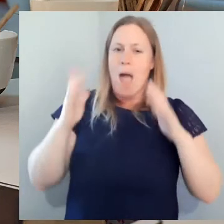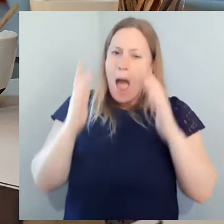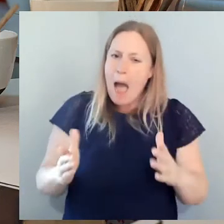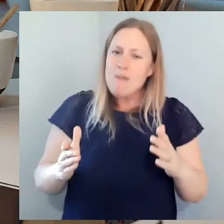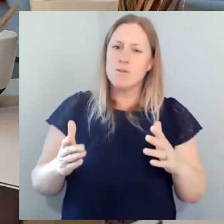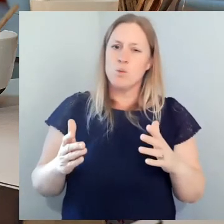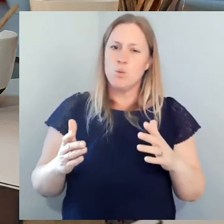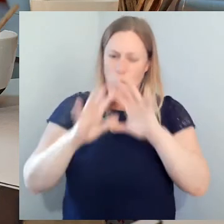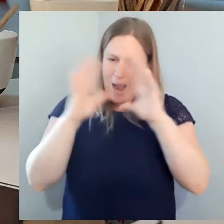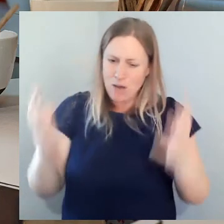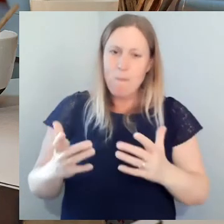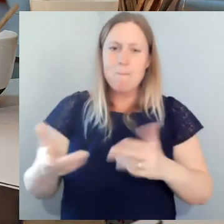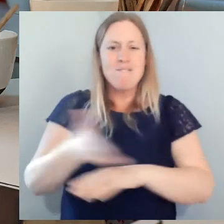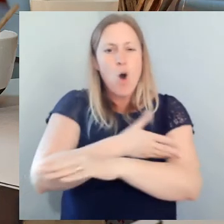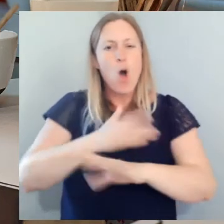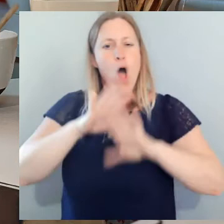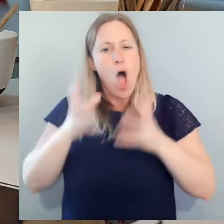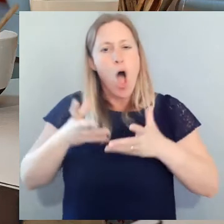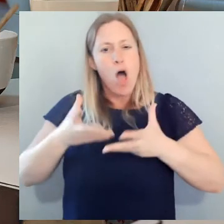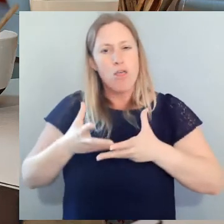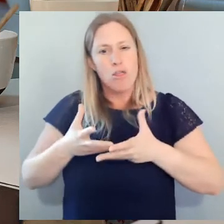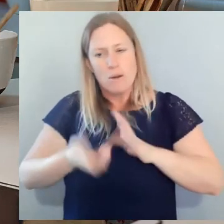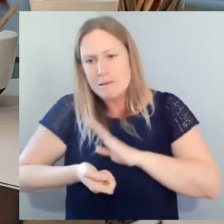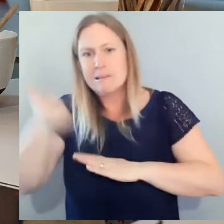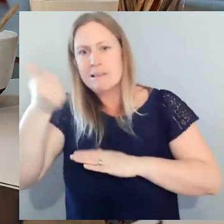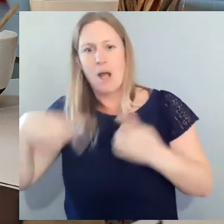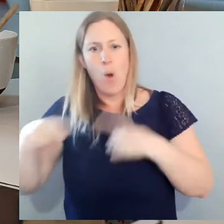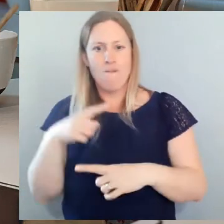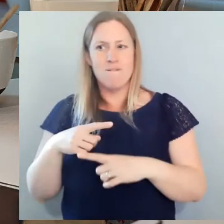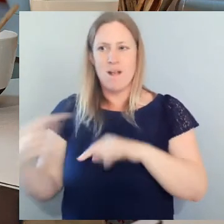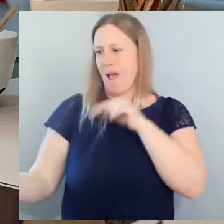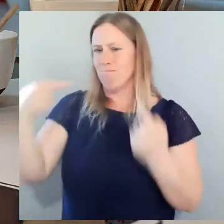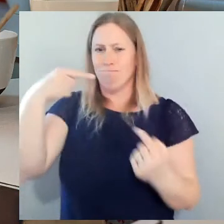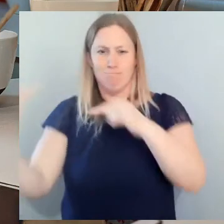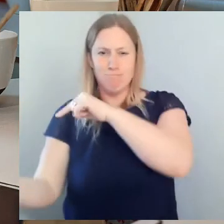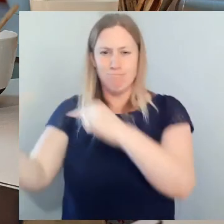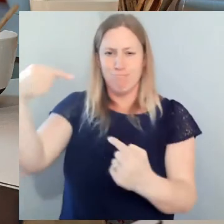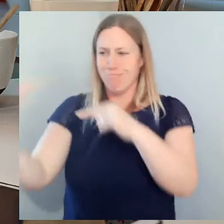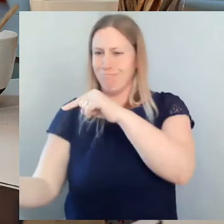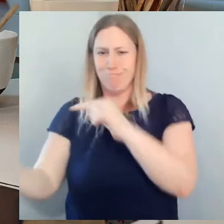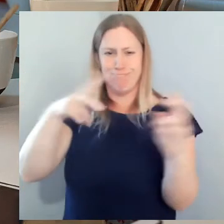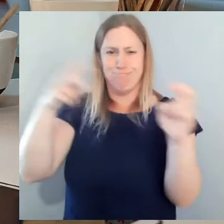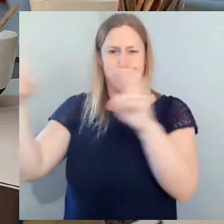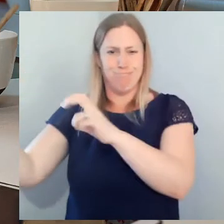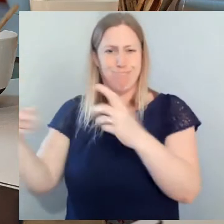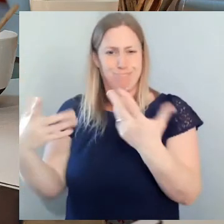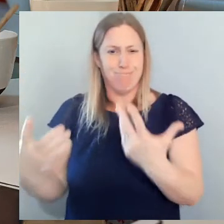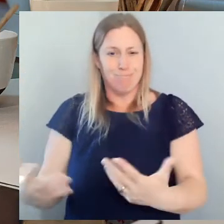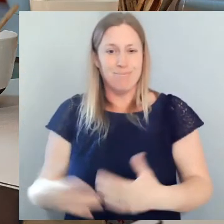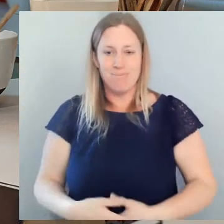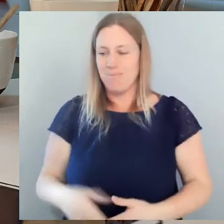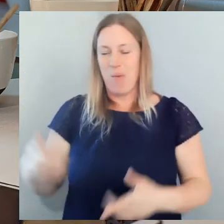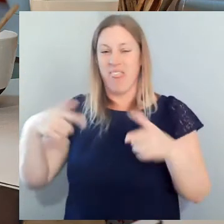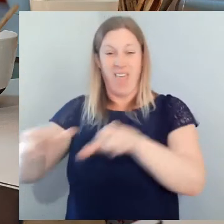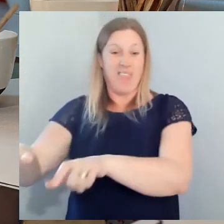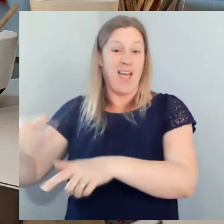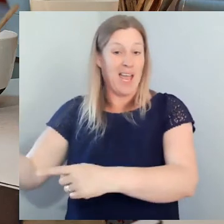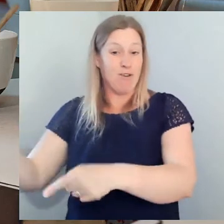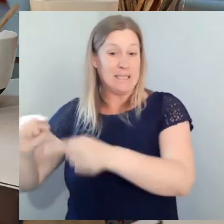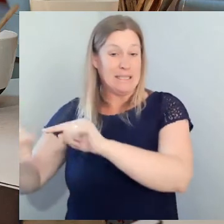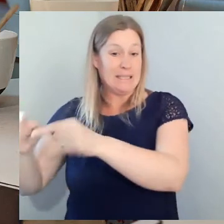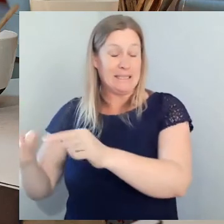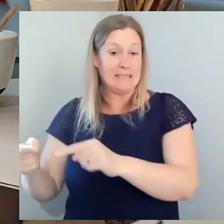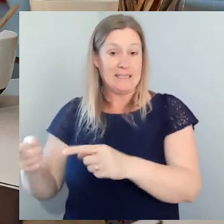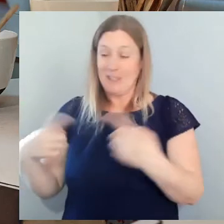we'll choke to death. We have to take action before the earth vomits us off, they said, each trying to outdo the other, then carried